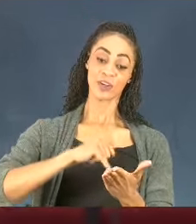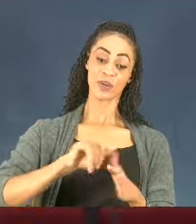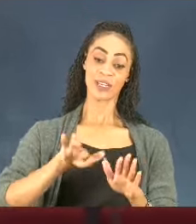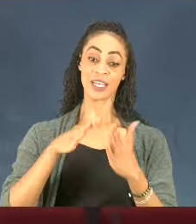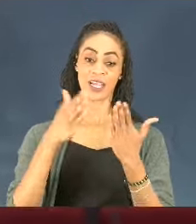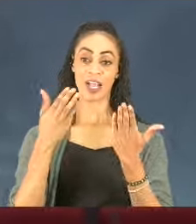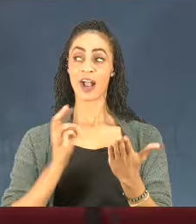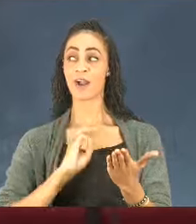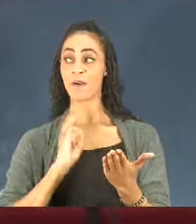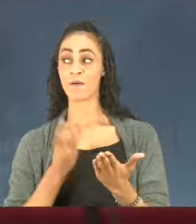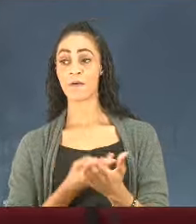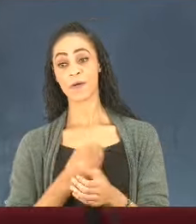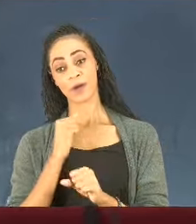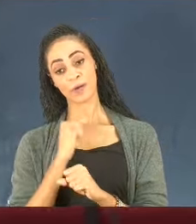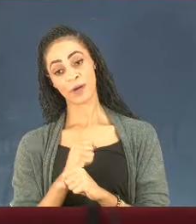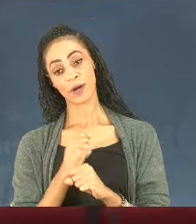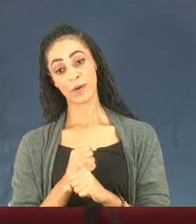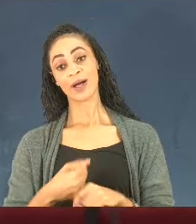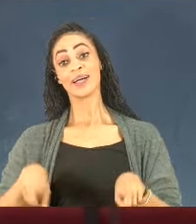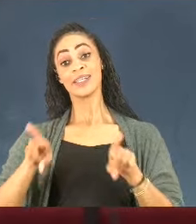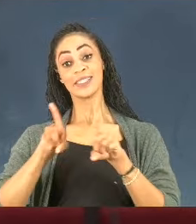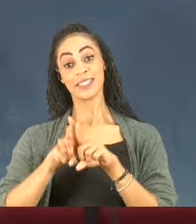and why we work.